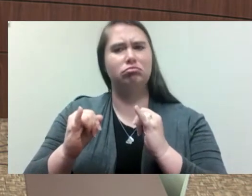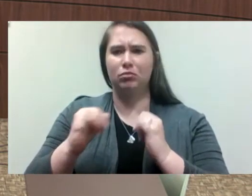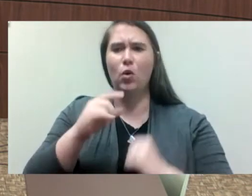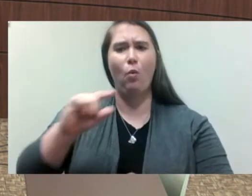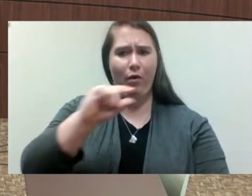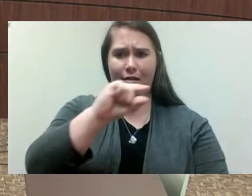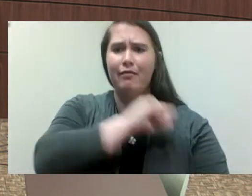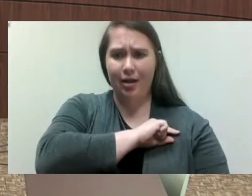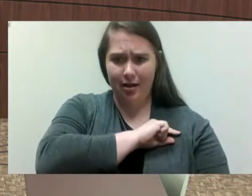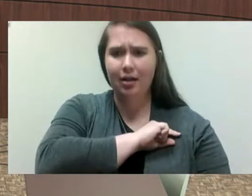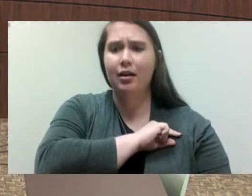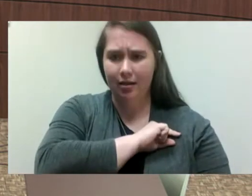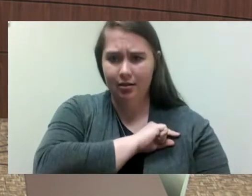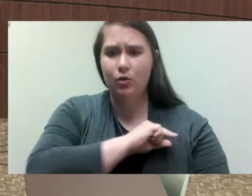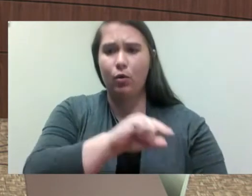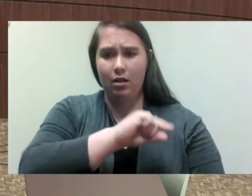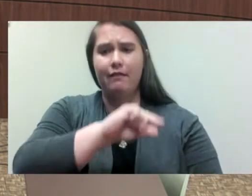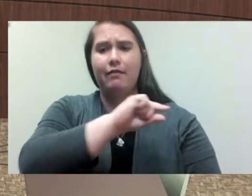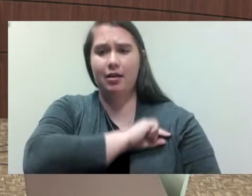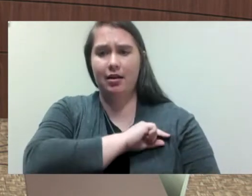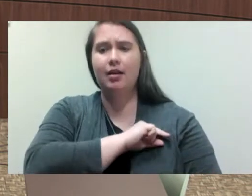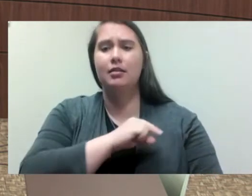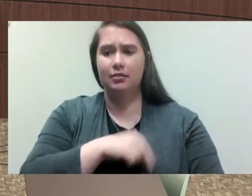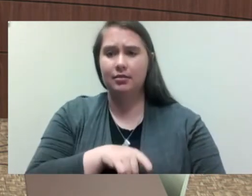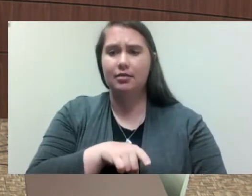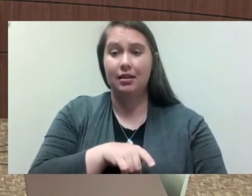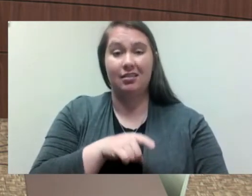a difficult decision.